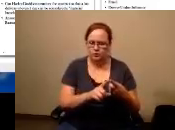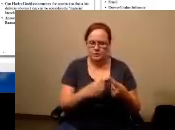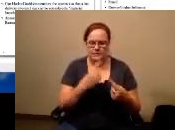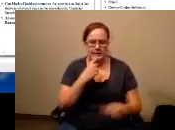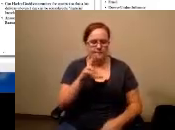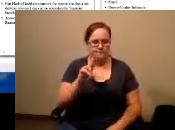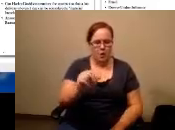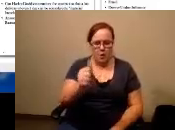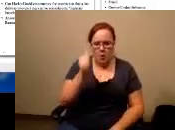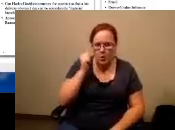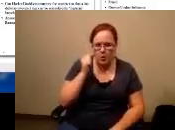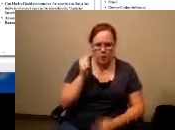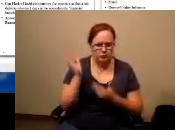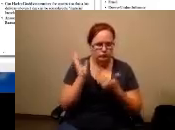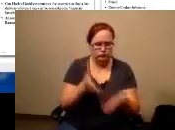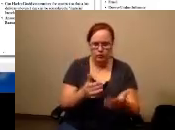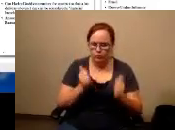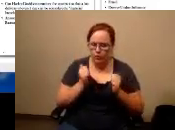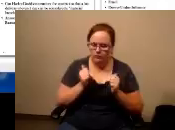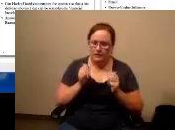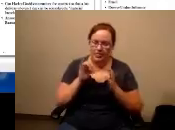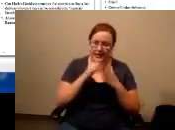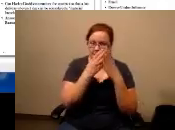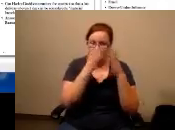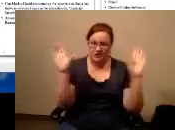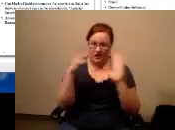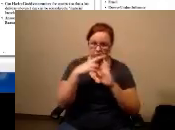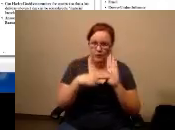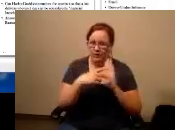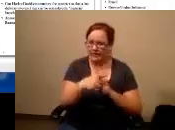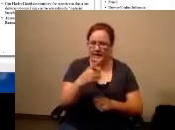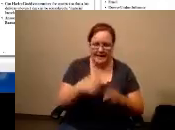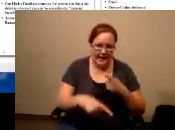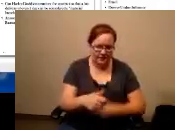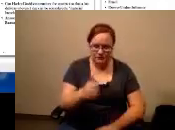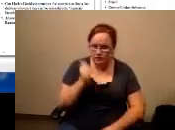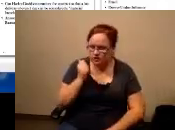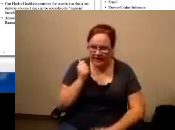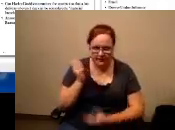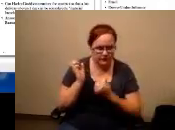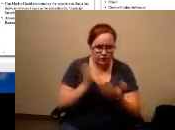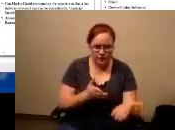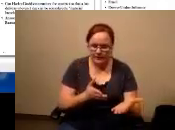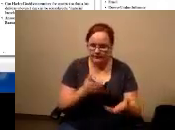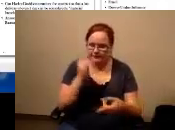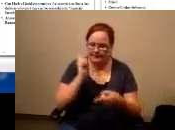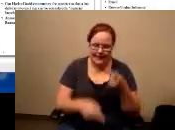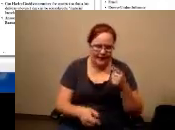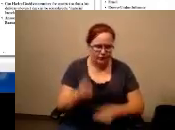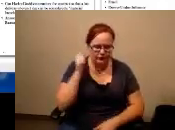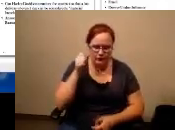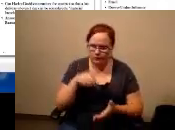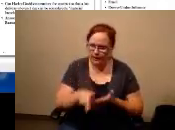shipment. General rule would not be able to reject the shipment, would not be able to refuse payment.